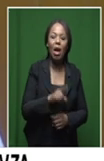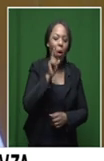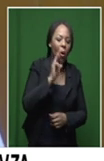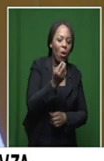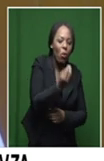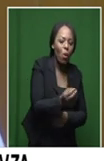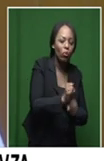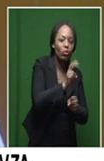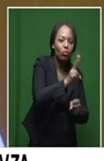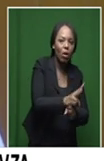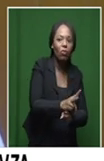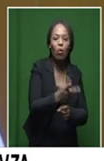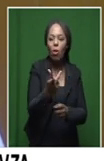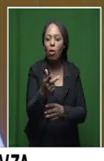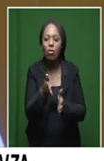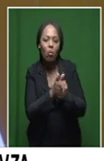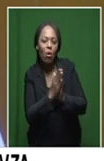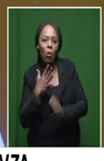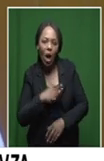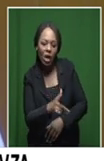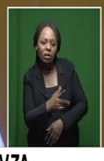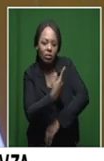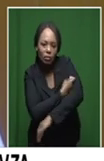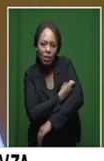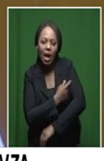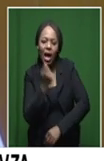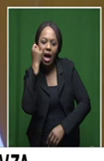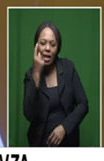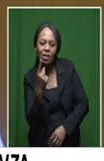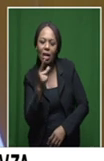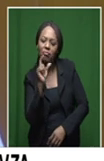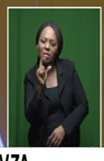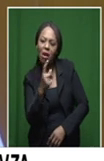who requests vaccination and has some understanding of